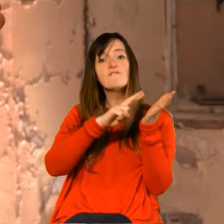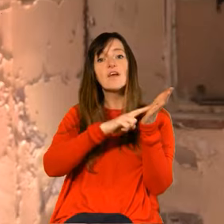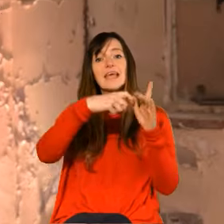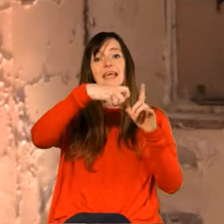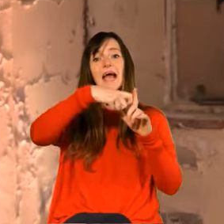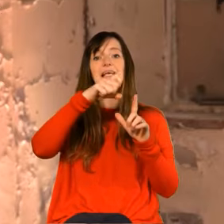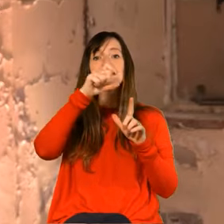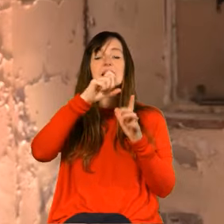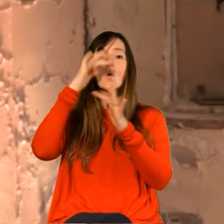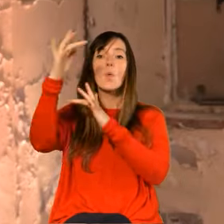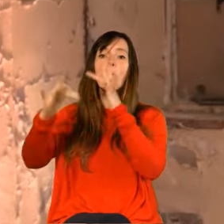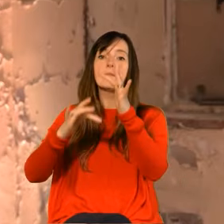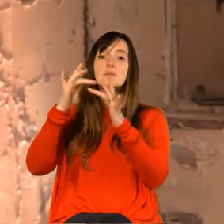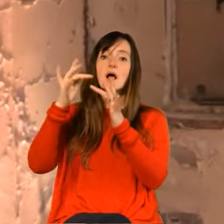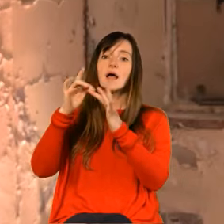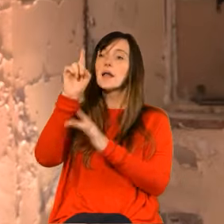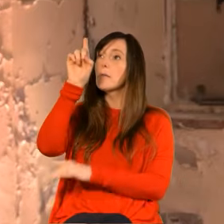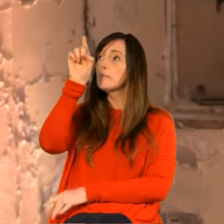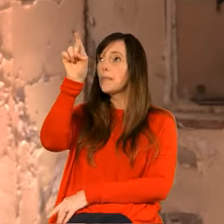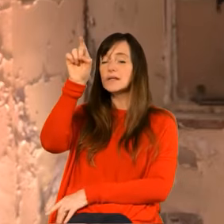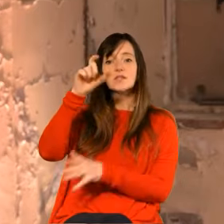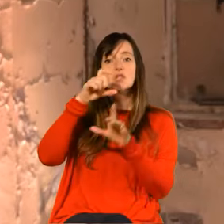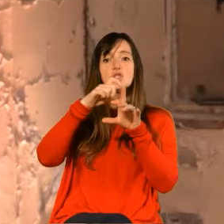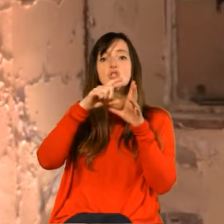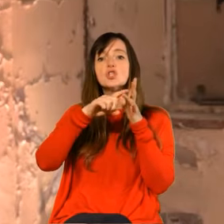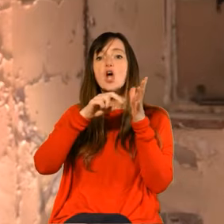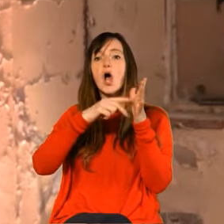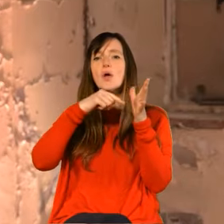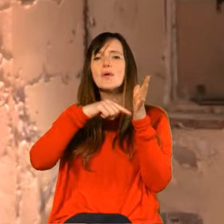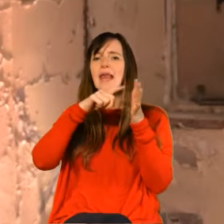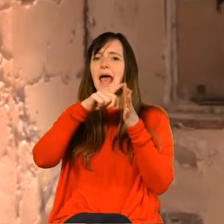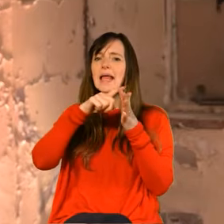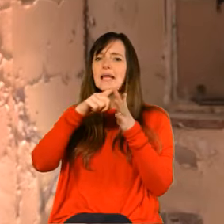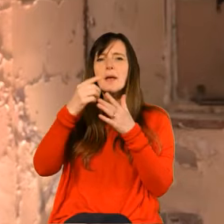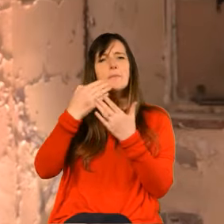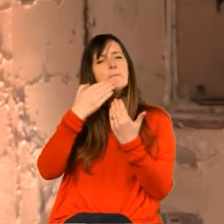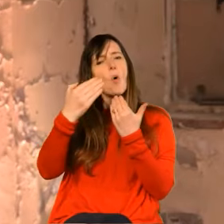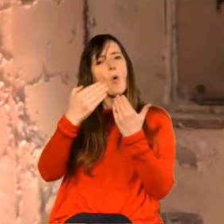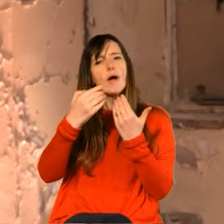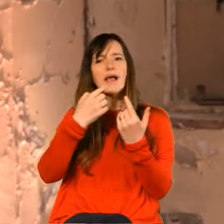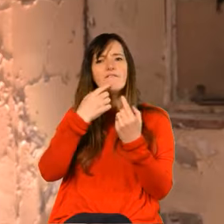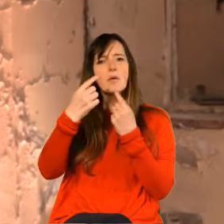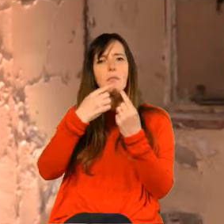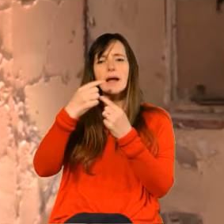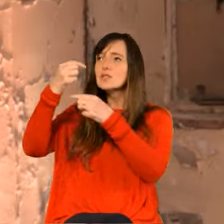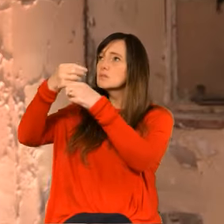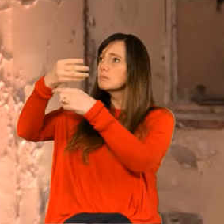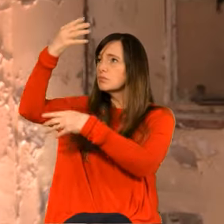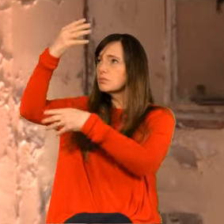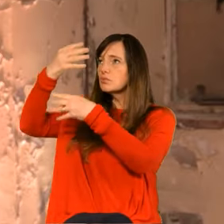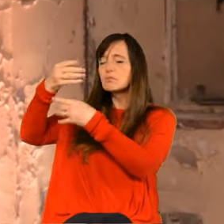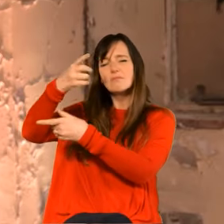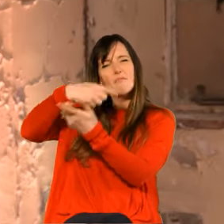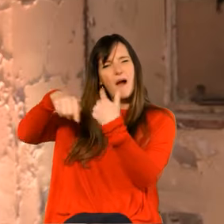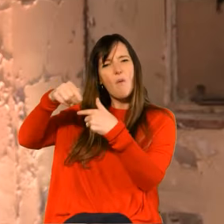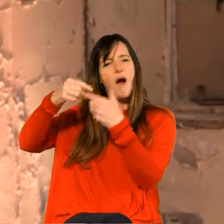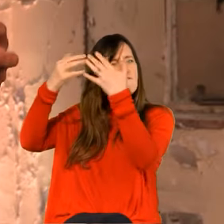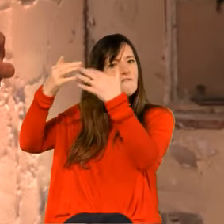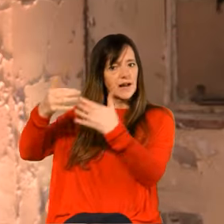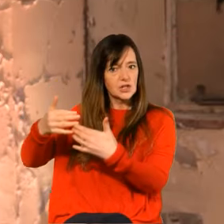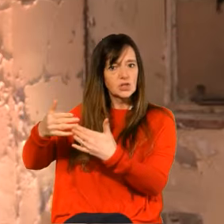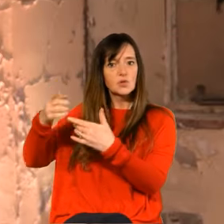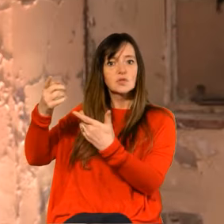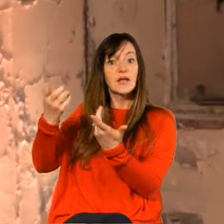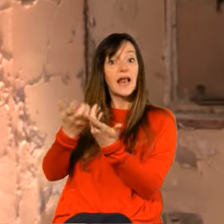donate button where you can find out a bit more about our financial situation and how you can partner with us in being a blessing and